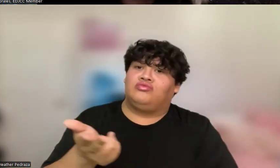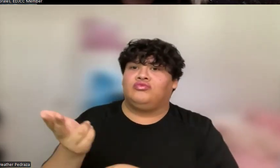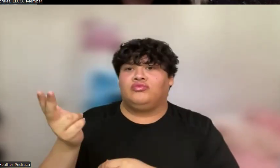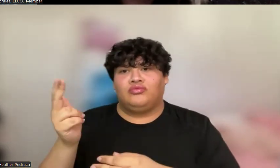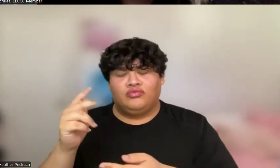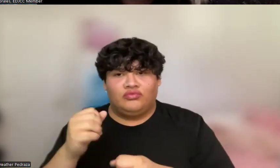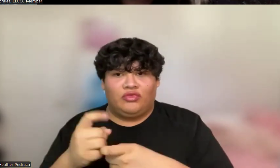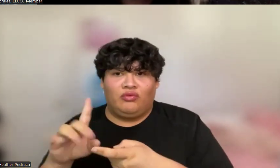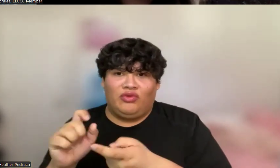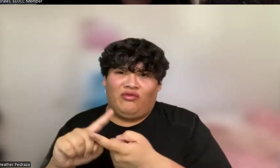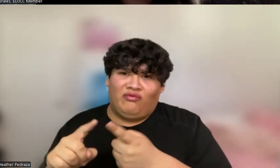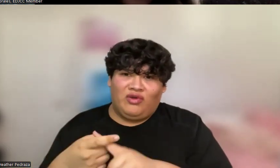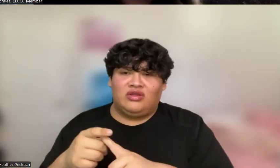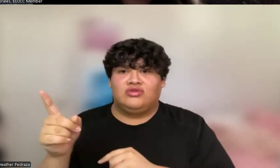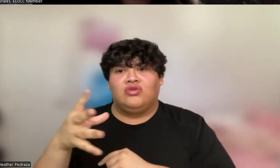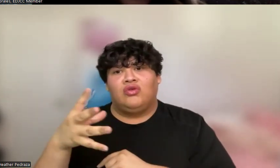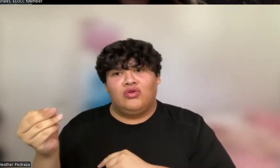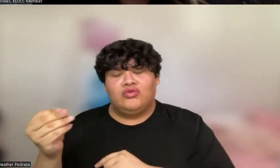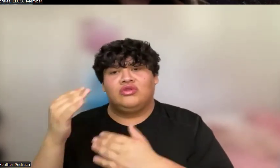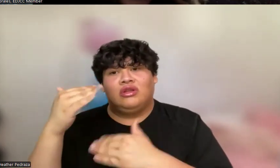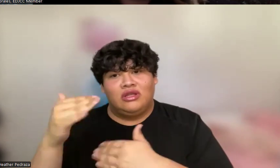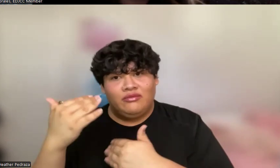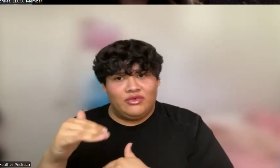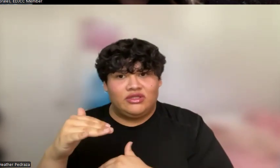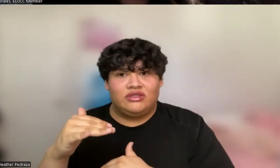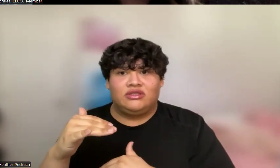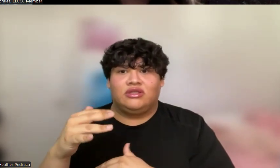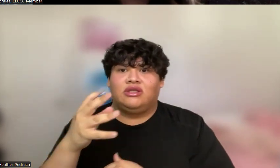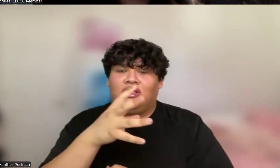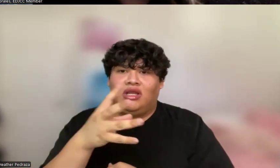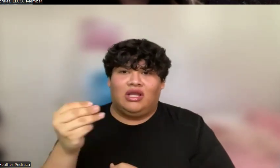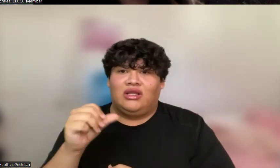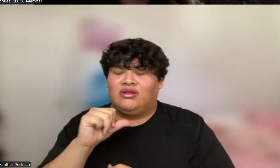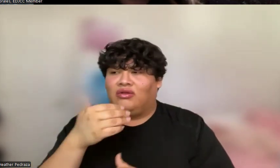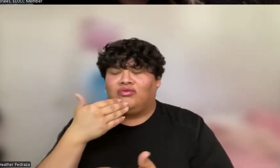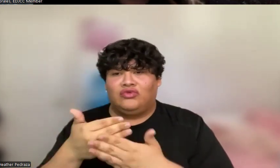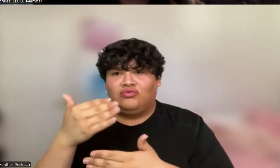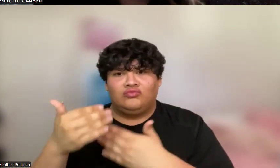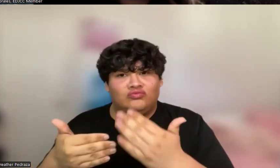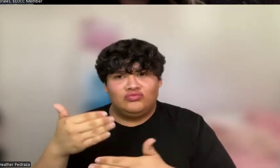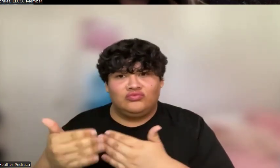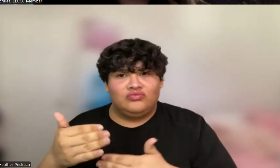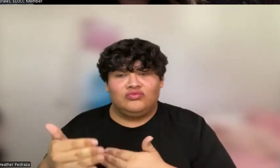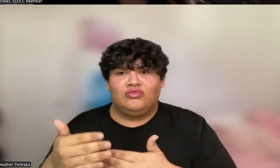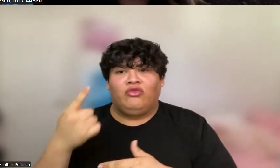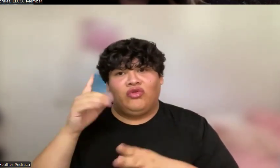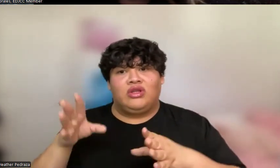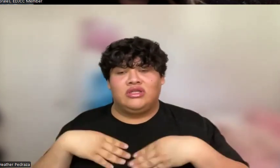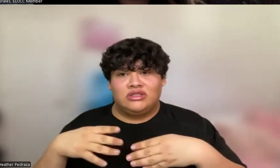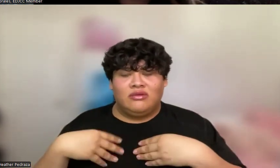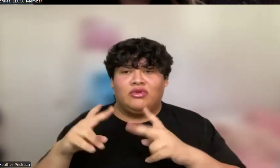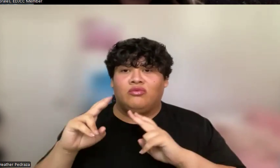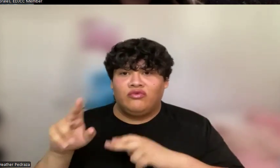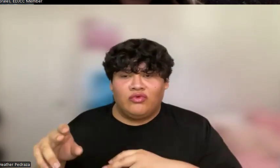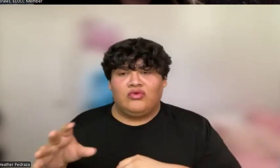and friends. There's also limited and inconsistent capacity for accepting referrals within